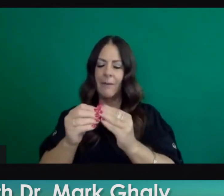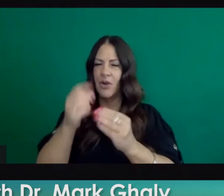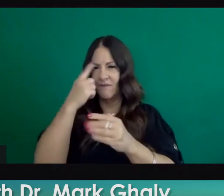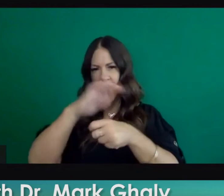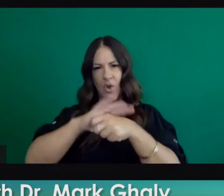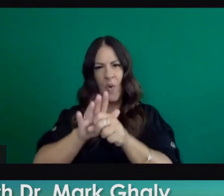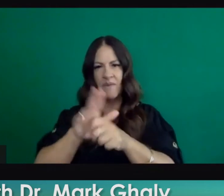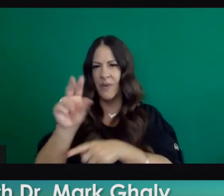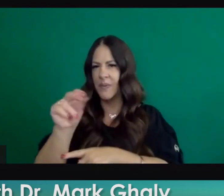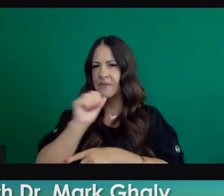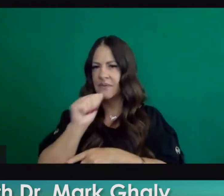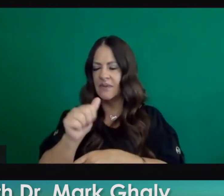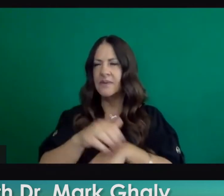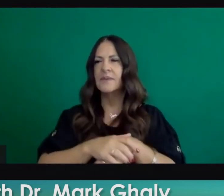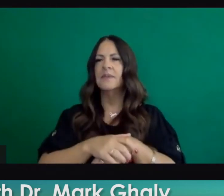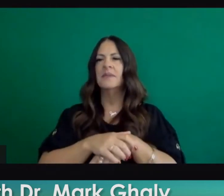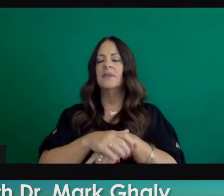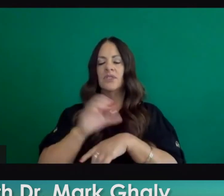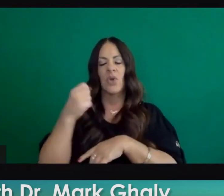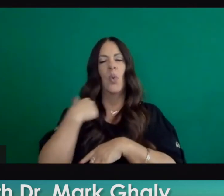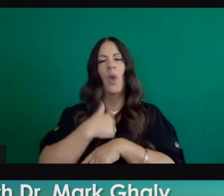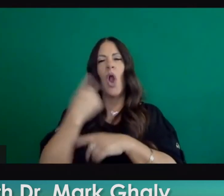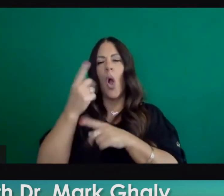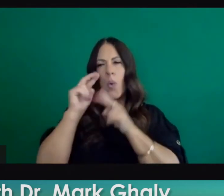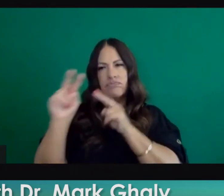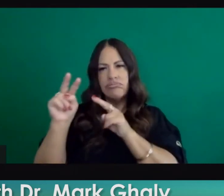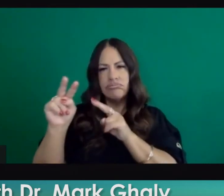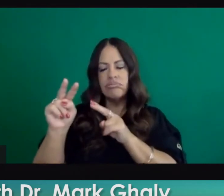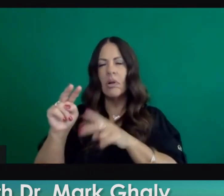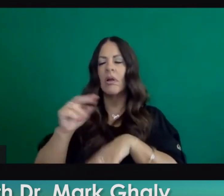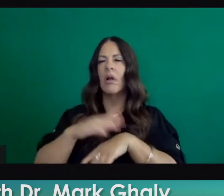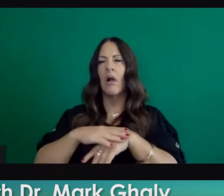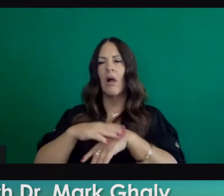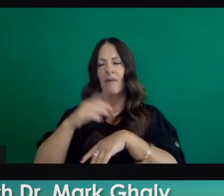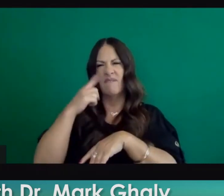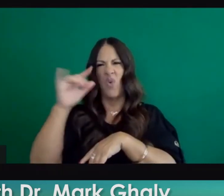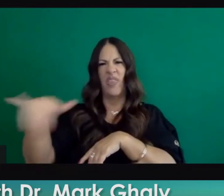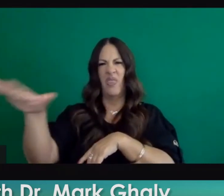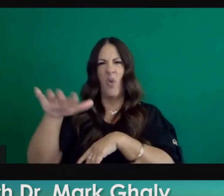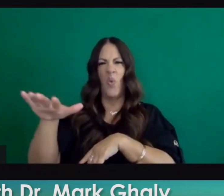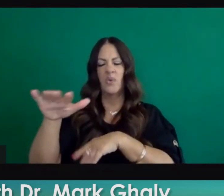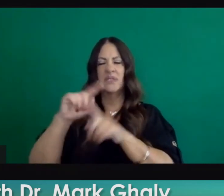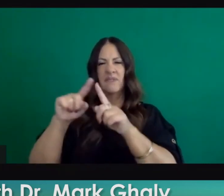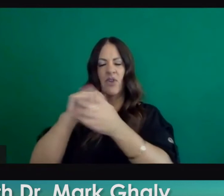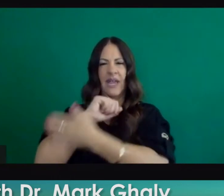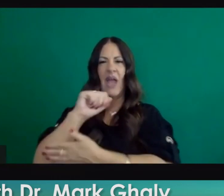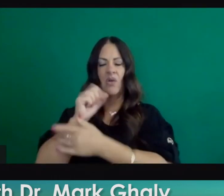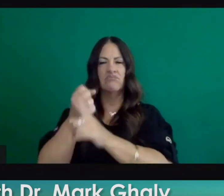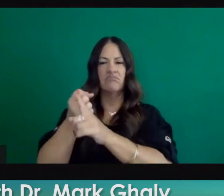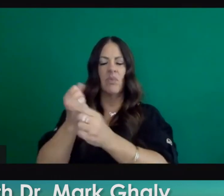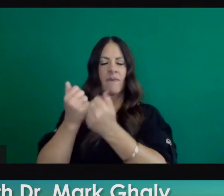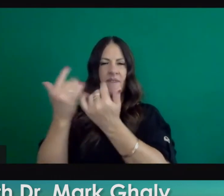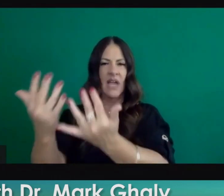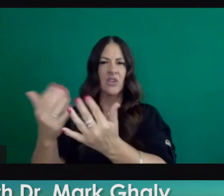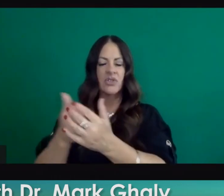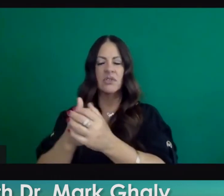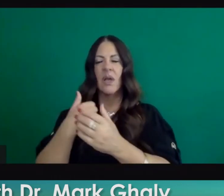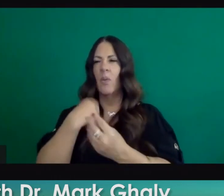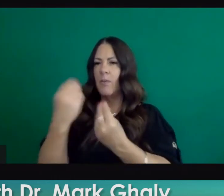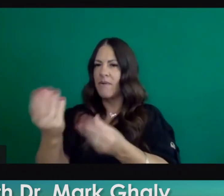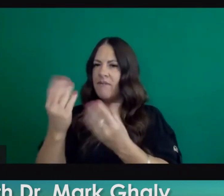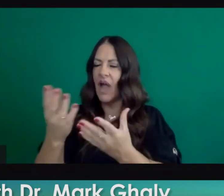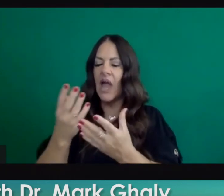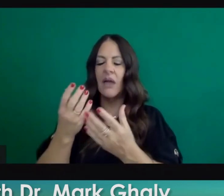to ensure that we're keeping tabs on this and working hard with the counties to provide the